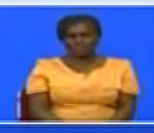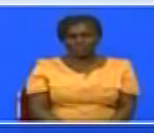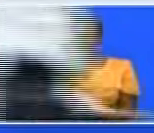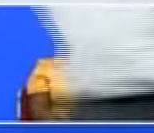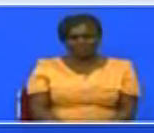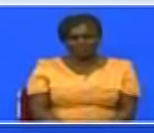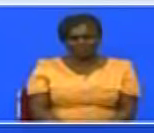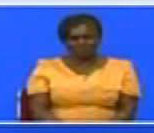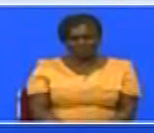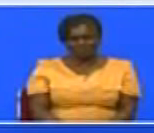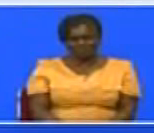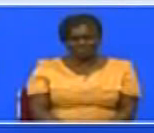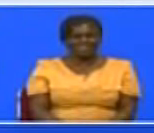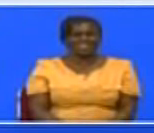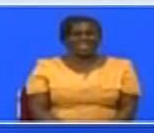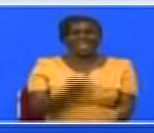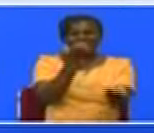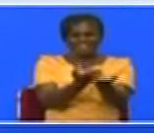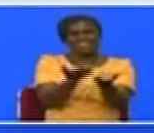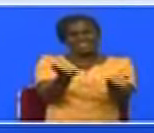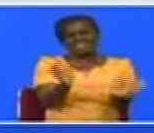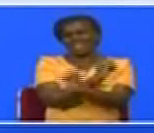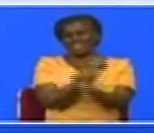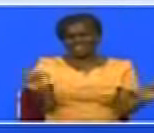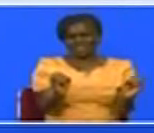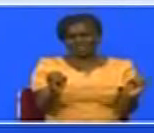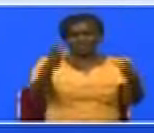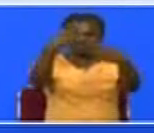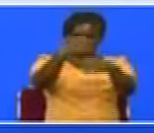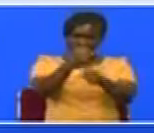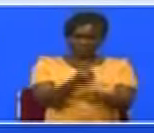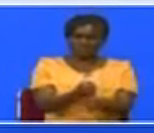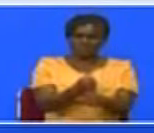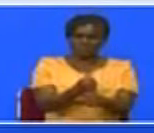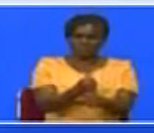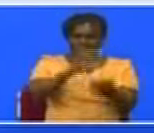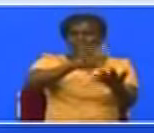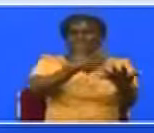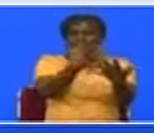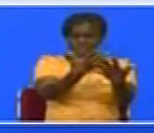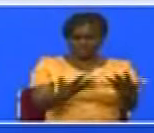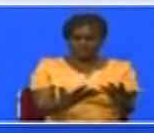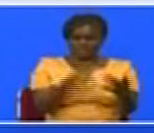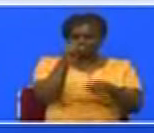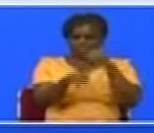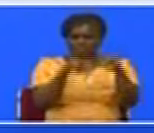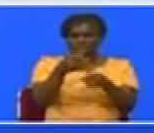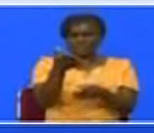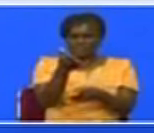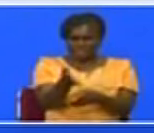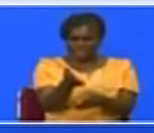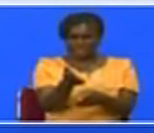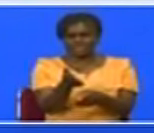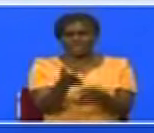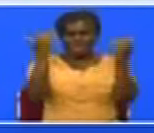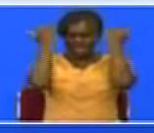defense argues that there is no evidence of a network. The organization, dubbed the network by the prosecutor, is the keystone